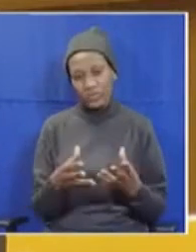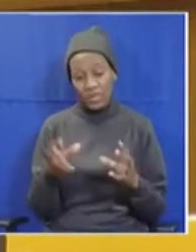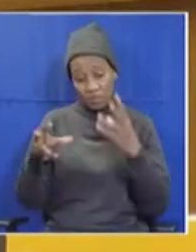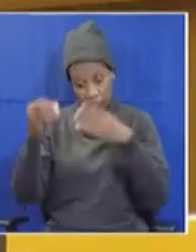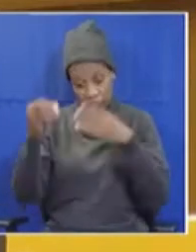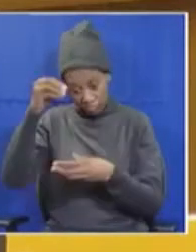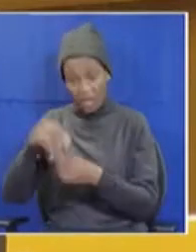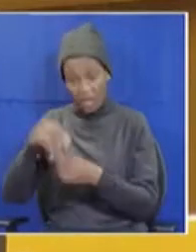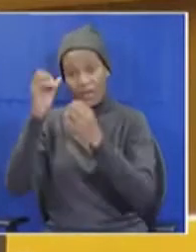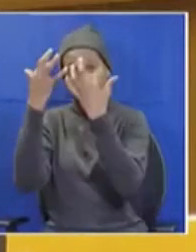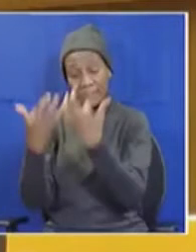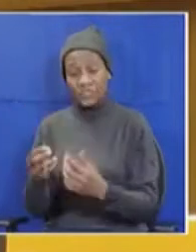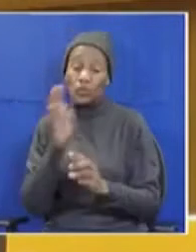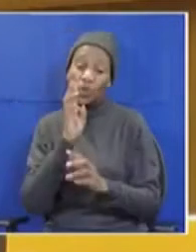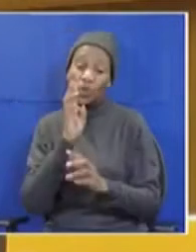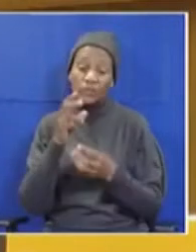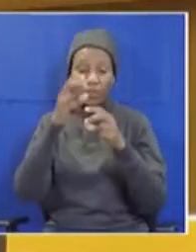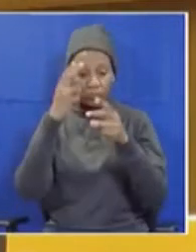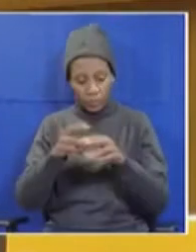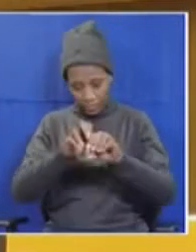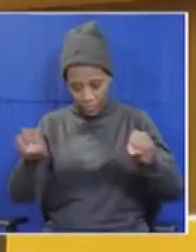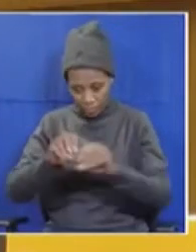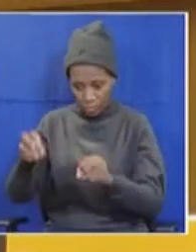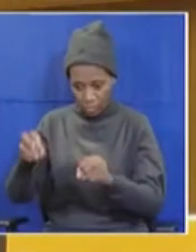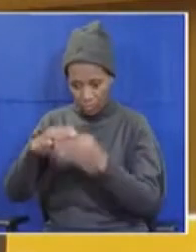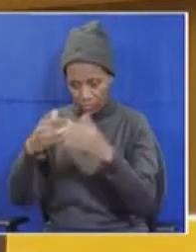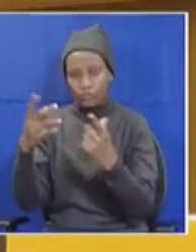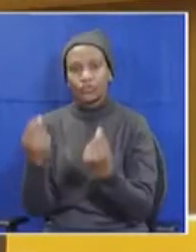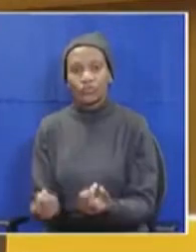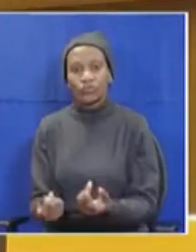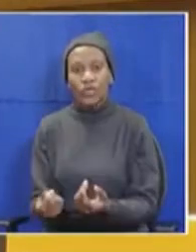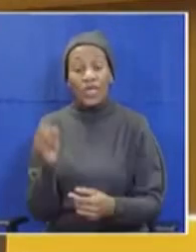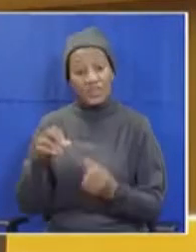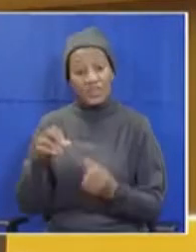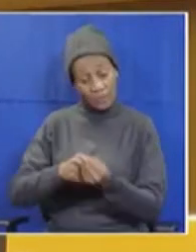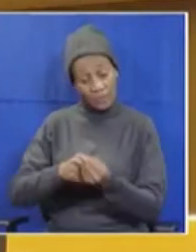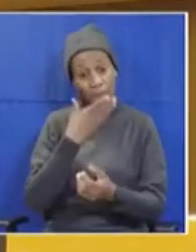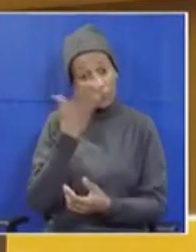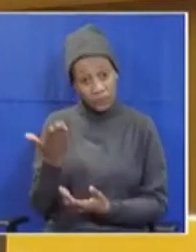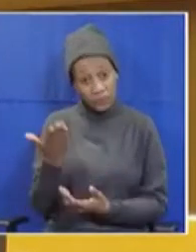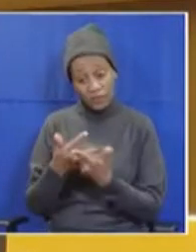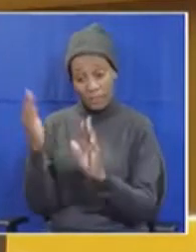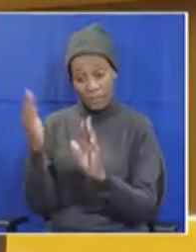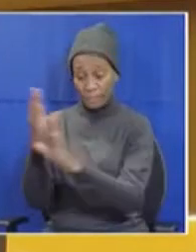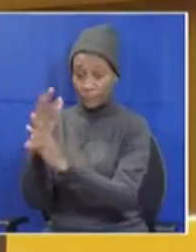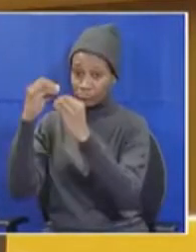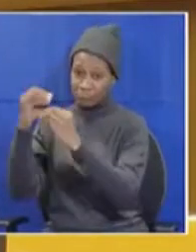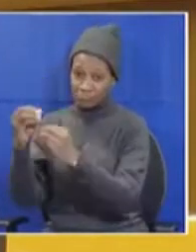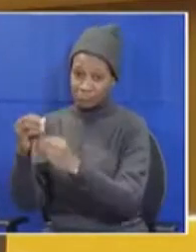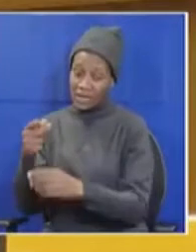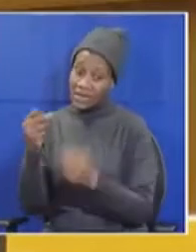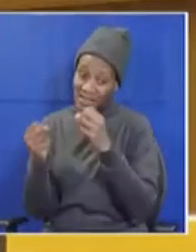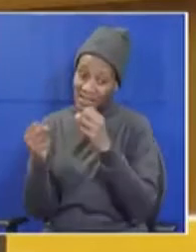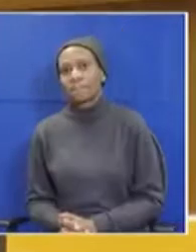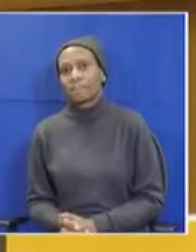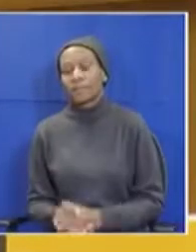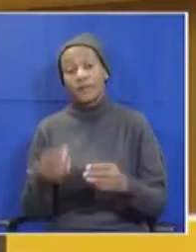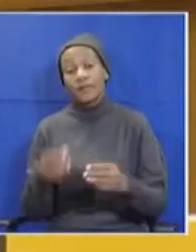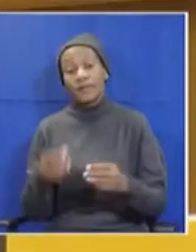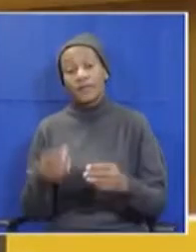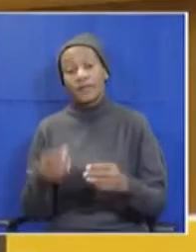the investment in water and sanitation infrastructure. And without support from the private sector, that won't happen.